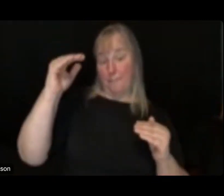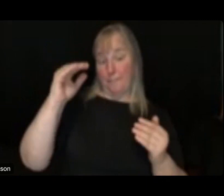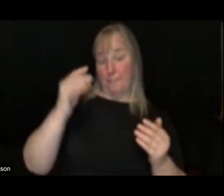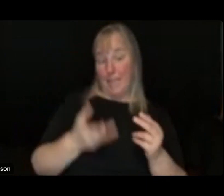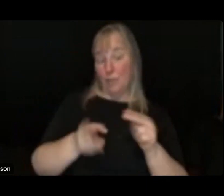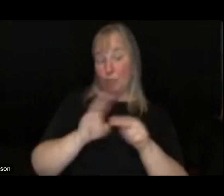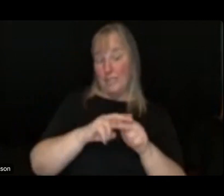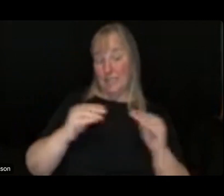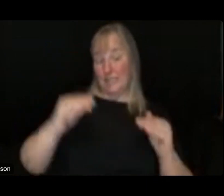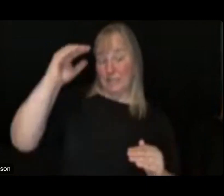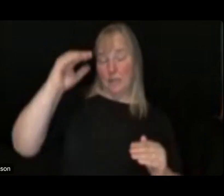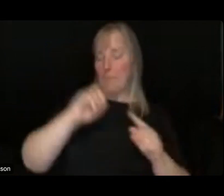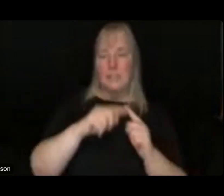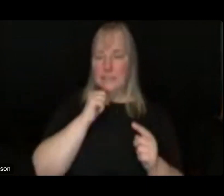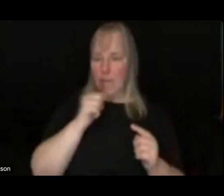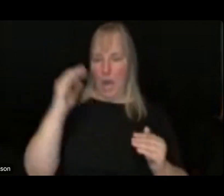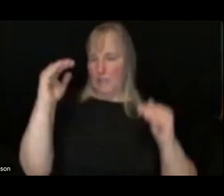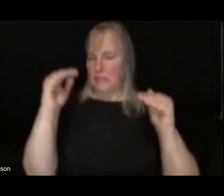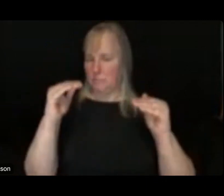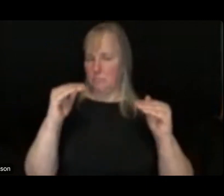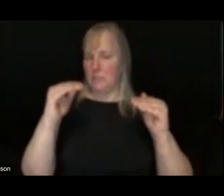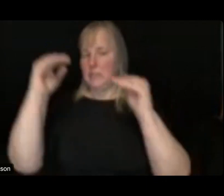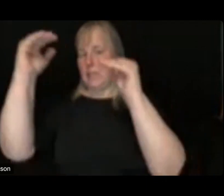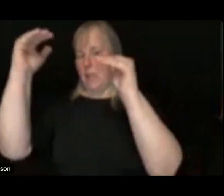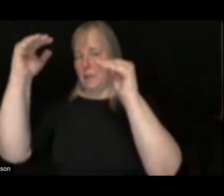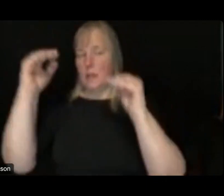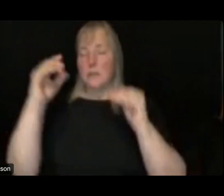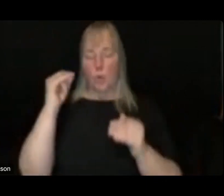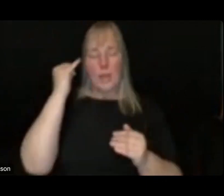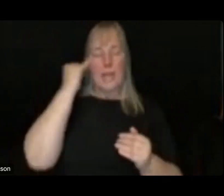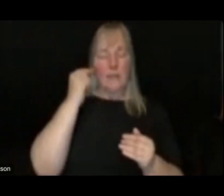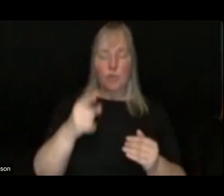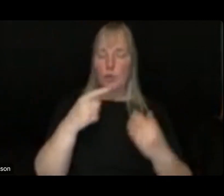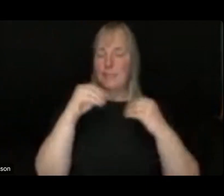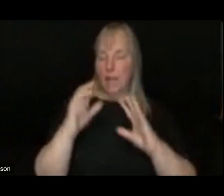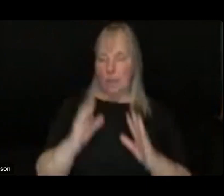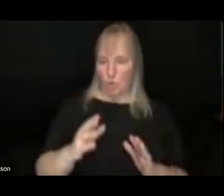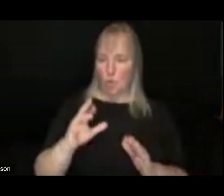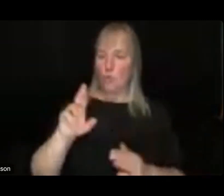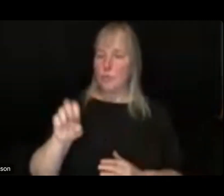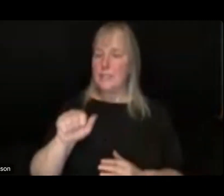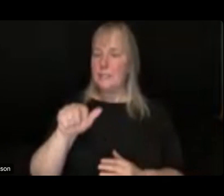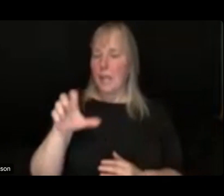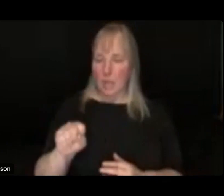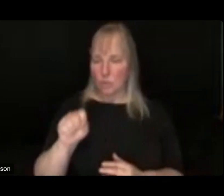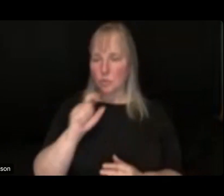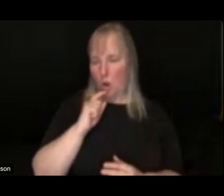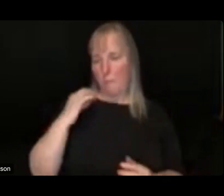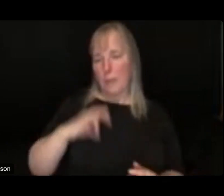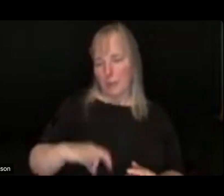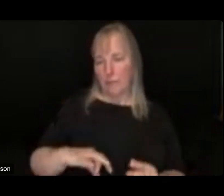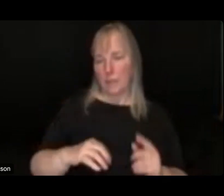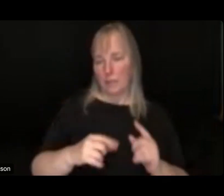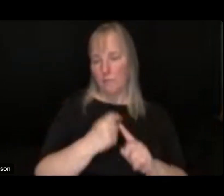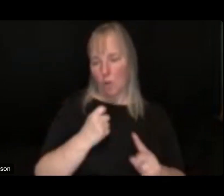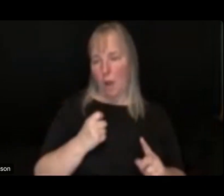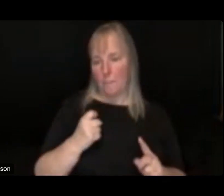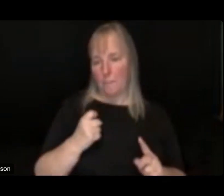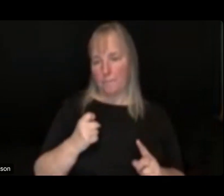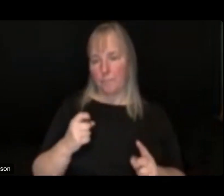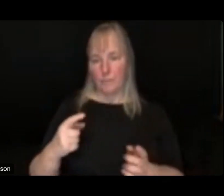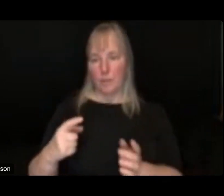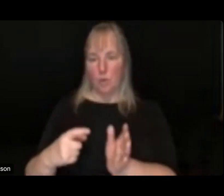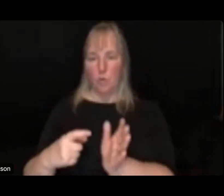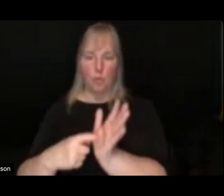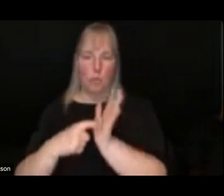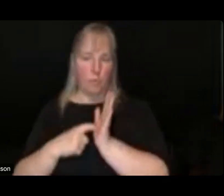So resales, in effect, if you're a seller, resales are benefiting from the